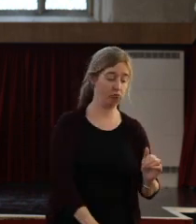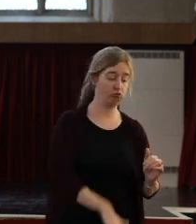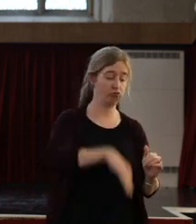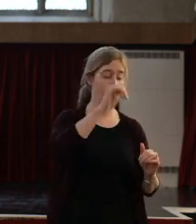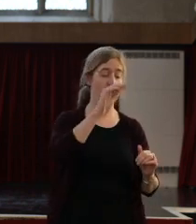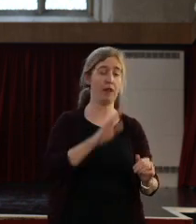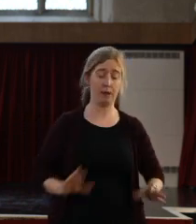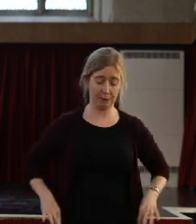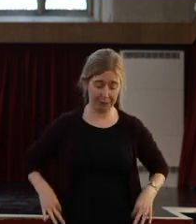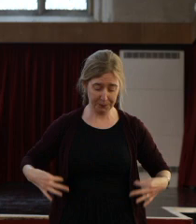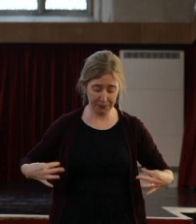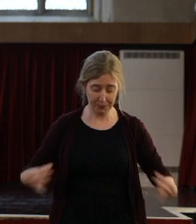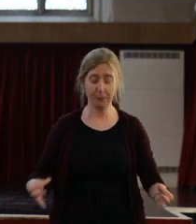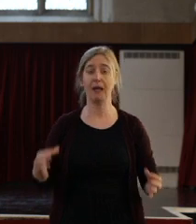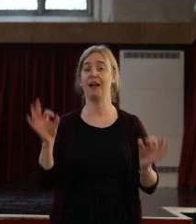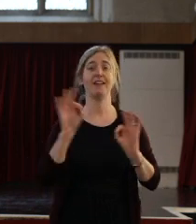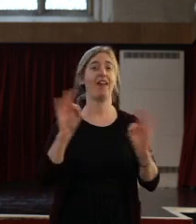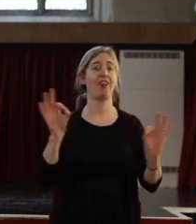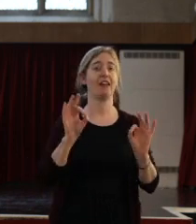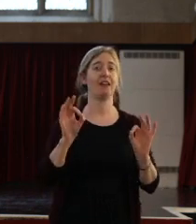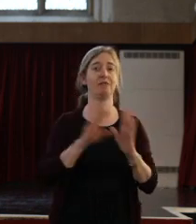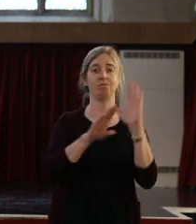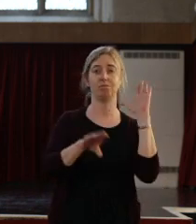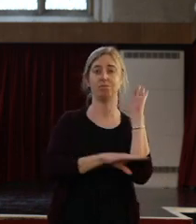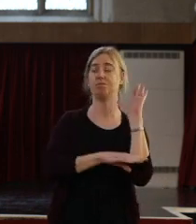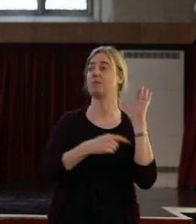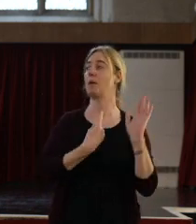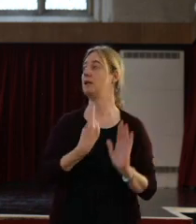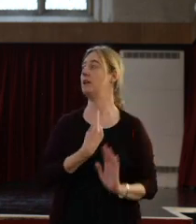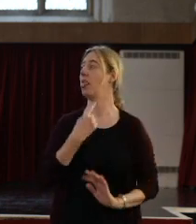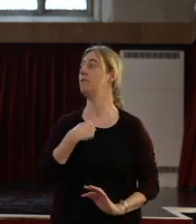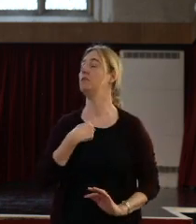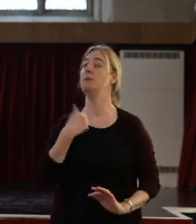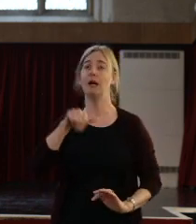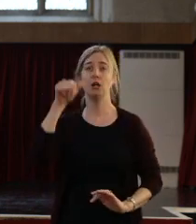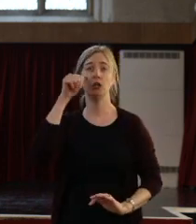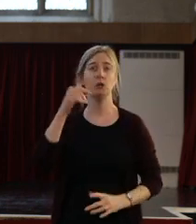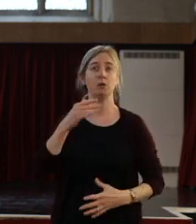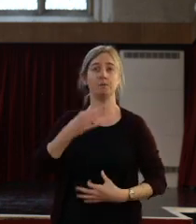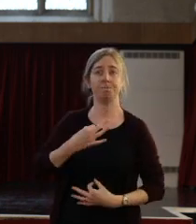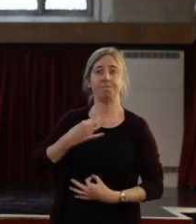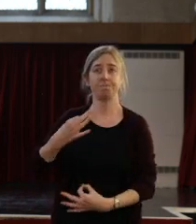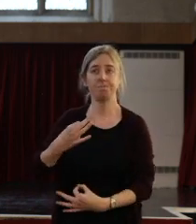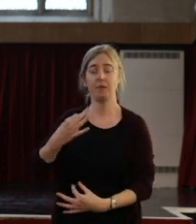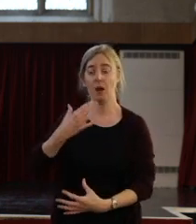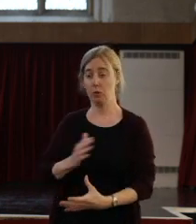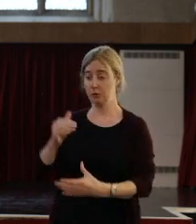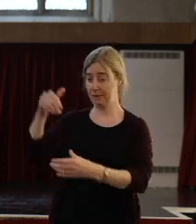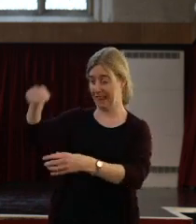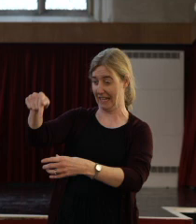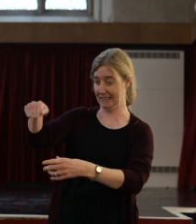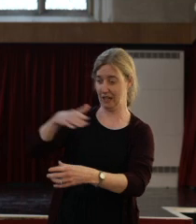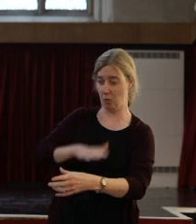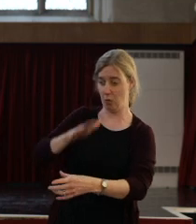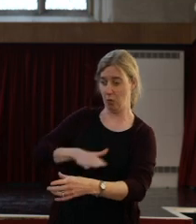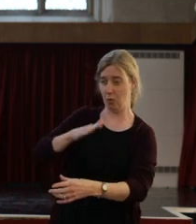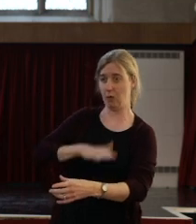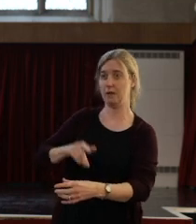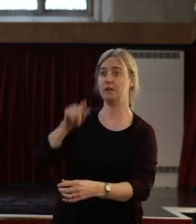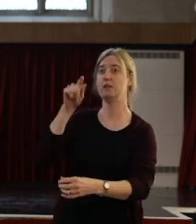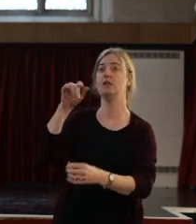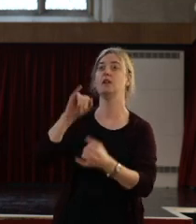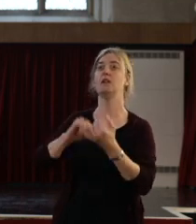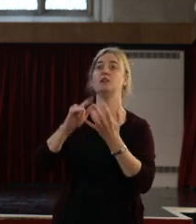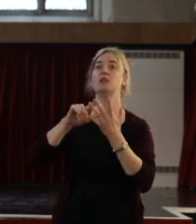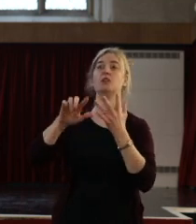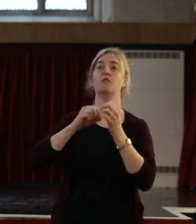had no money at all. It was real underclass. But I knew that I was interested in it. I think we've got Siobhan from the Common Lot